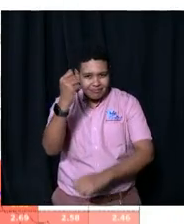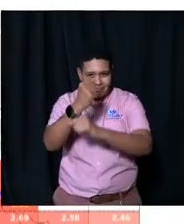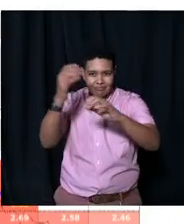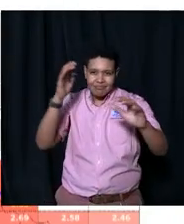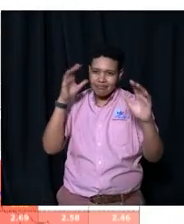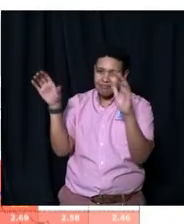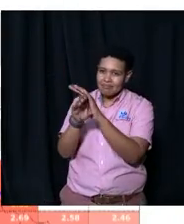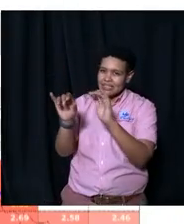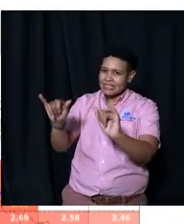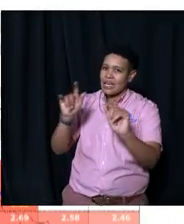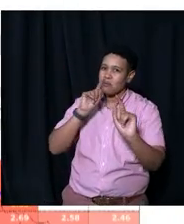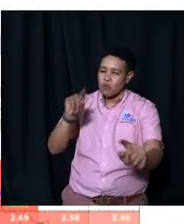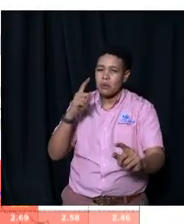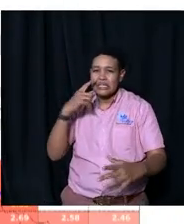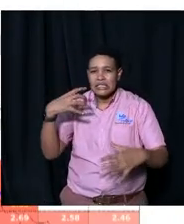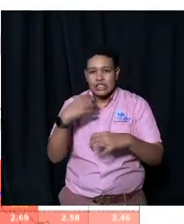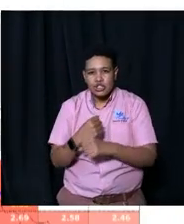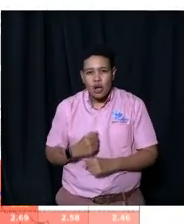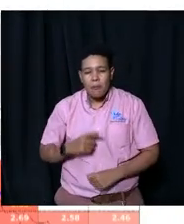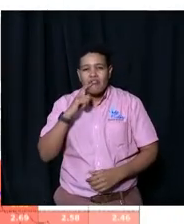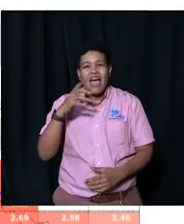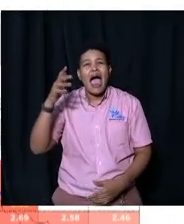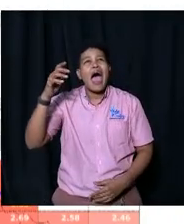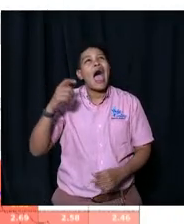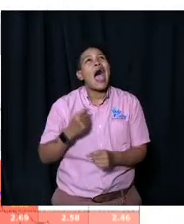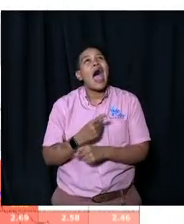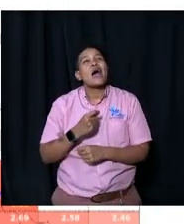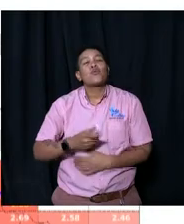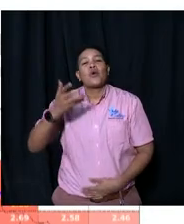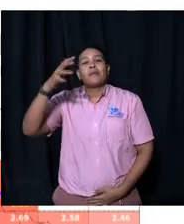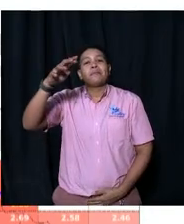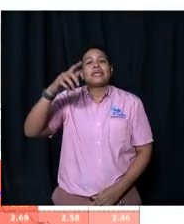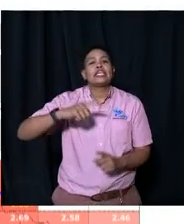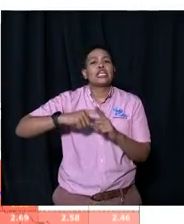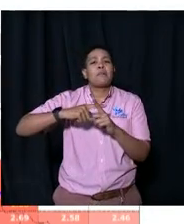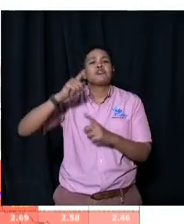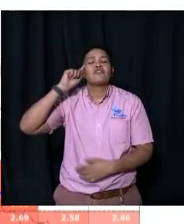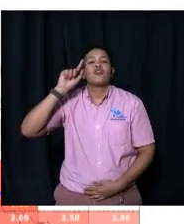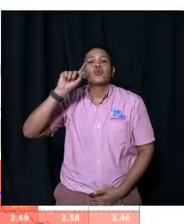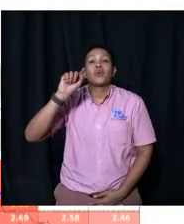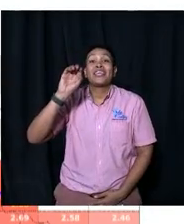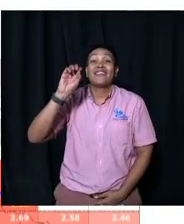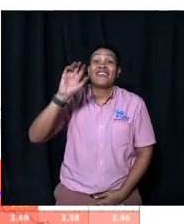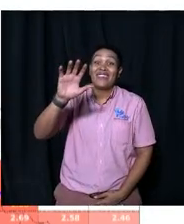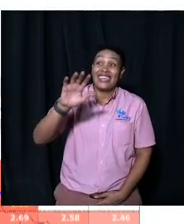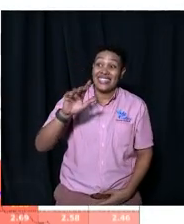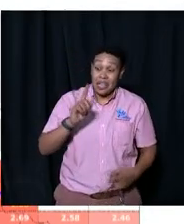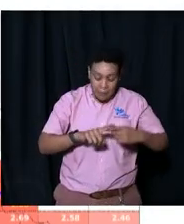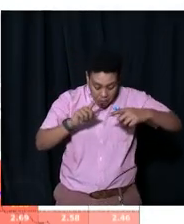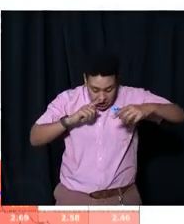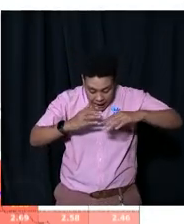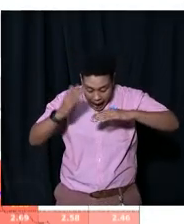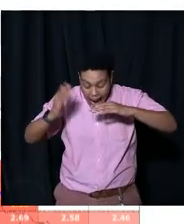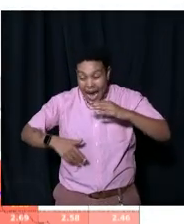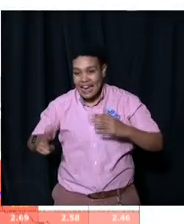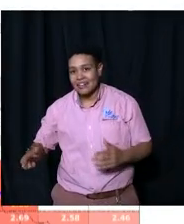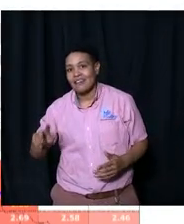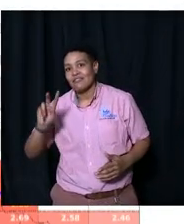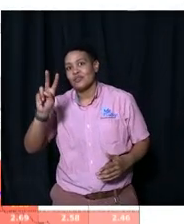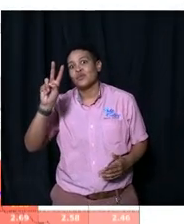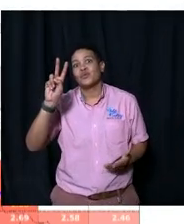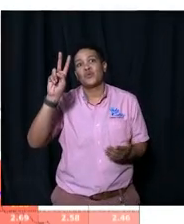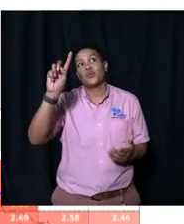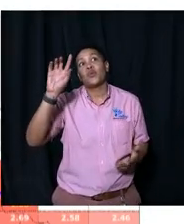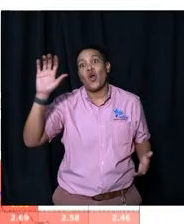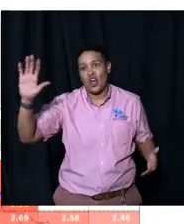we can see a summary of annual mean temperature across the island for the 2050s, that's in years, and end of the century. As we can